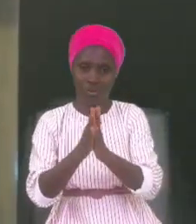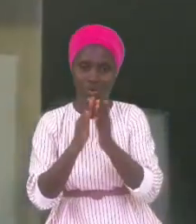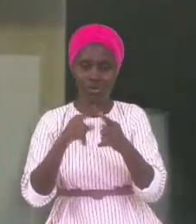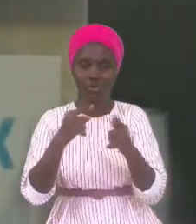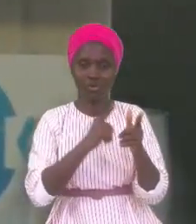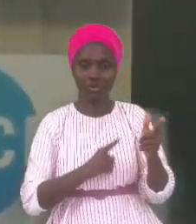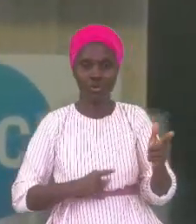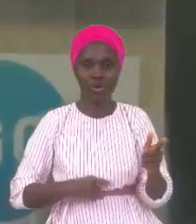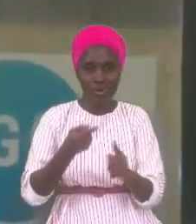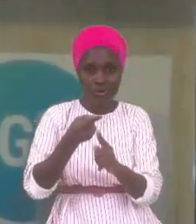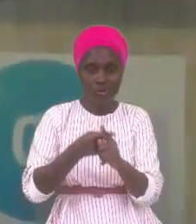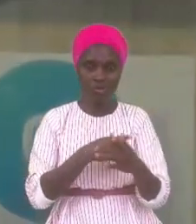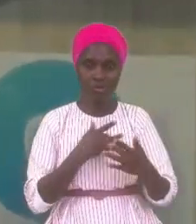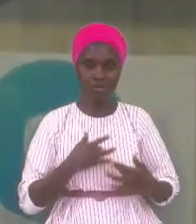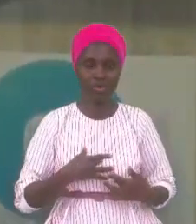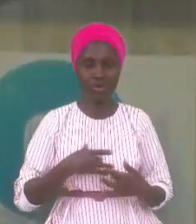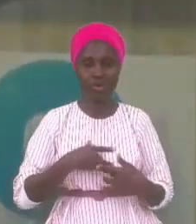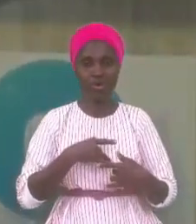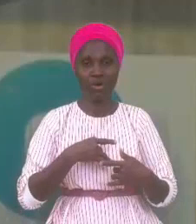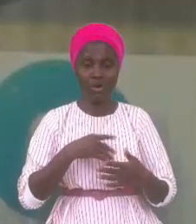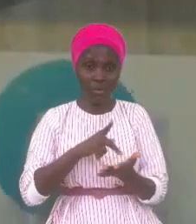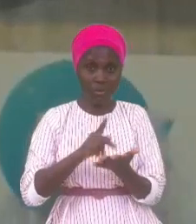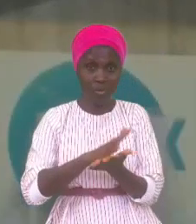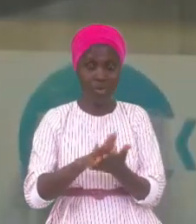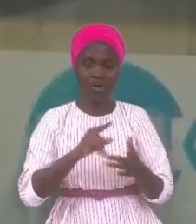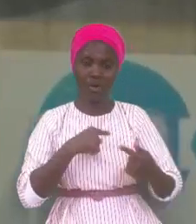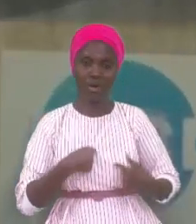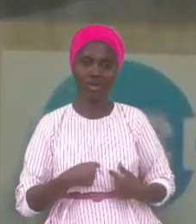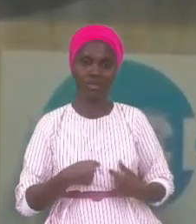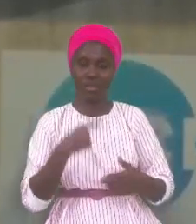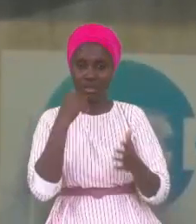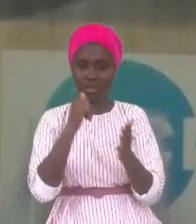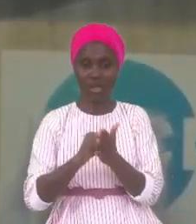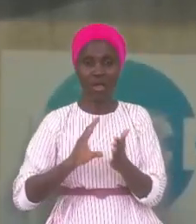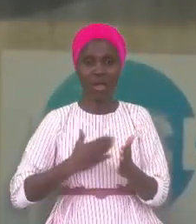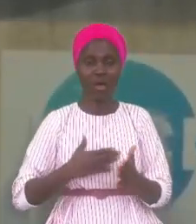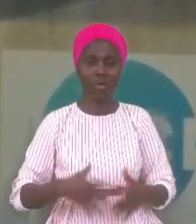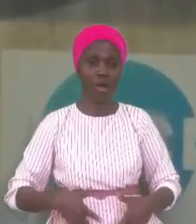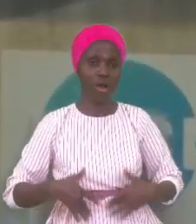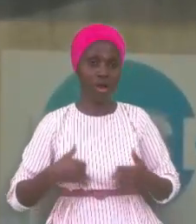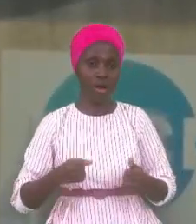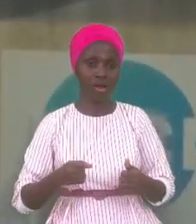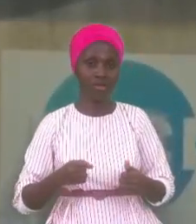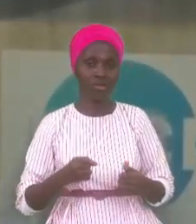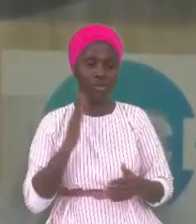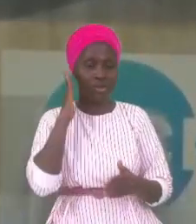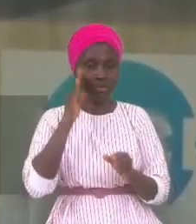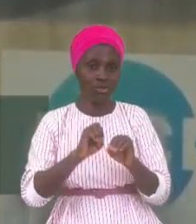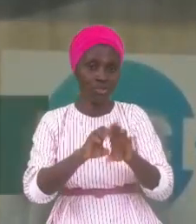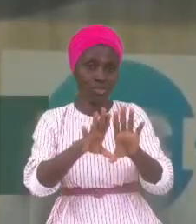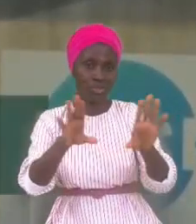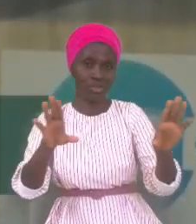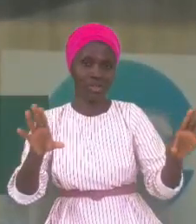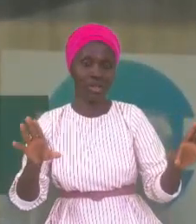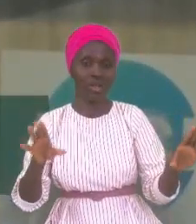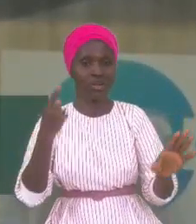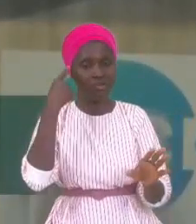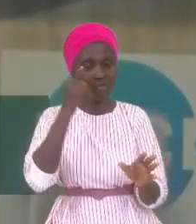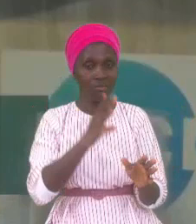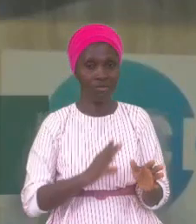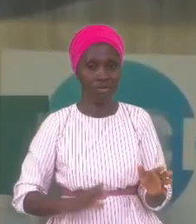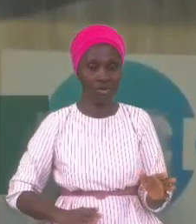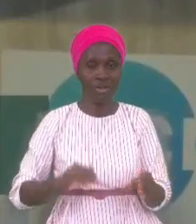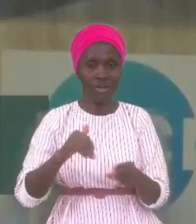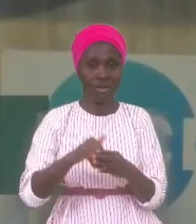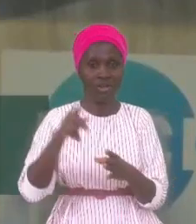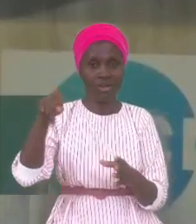tells us we're light shining for Christ. Light shining for Christ. It tells us in Philippians chapter